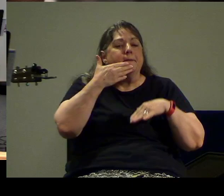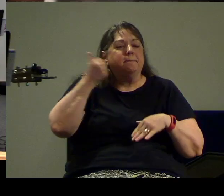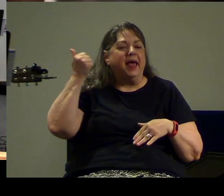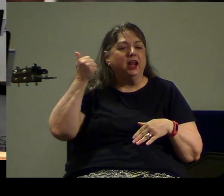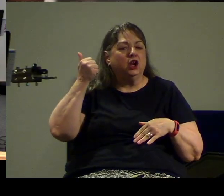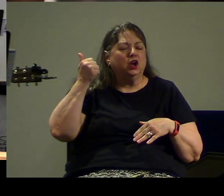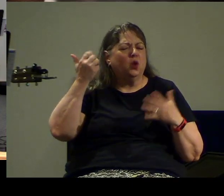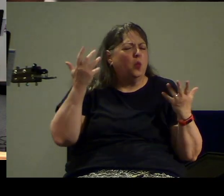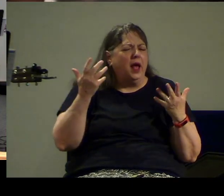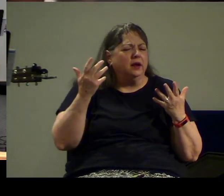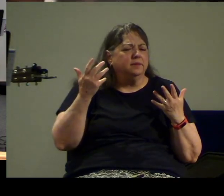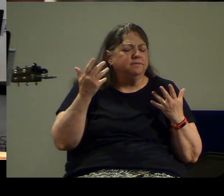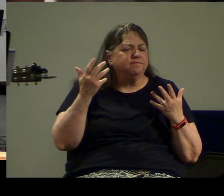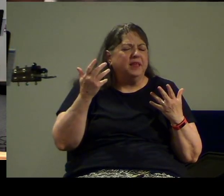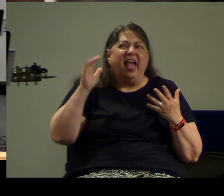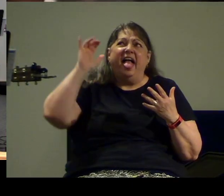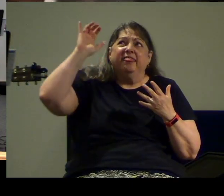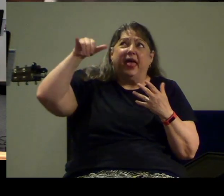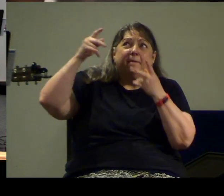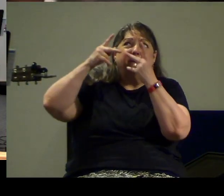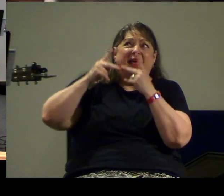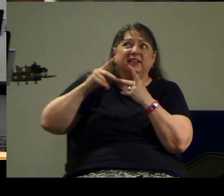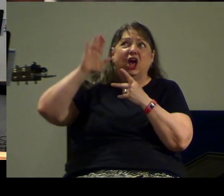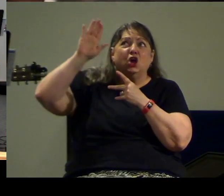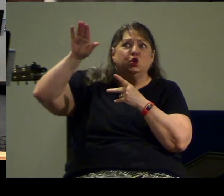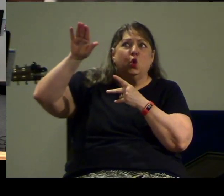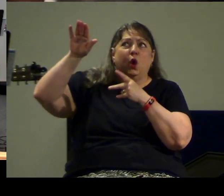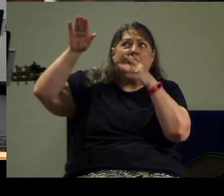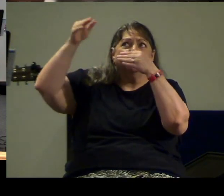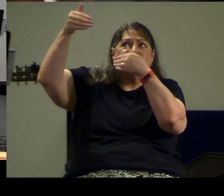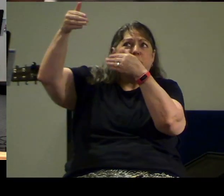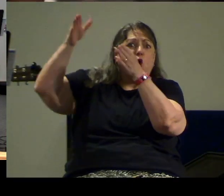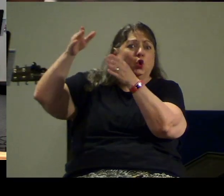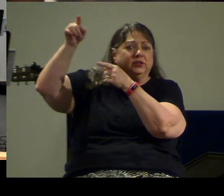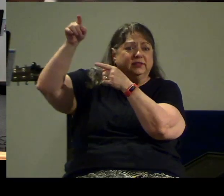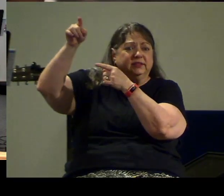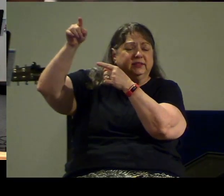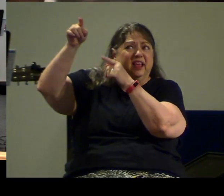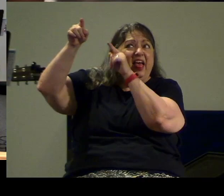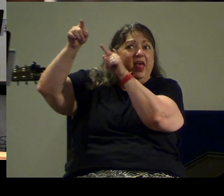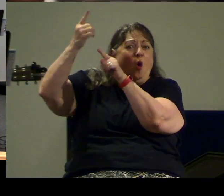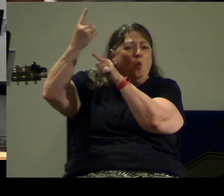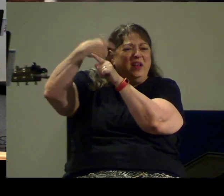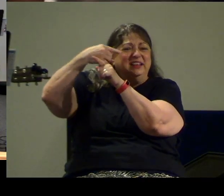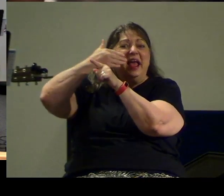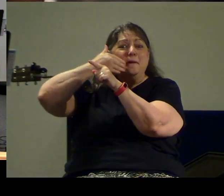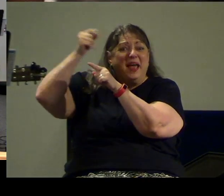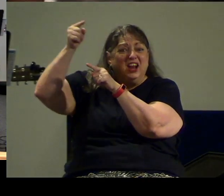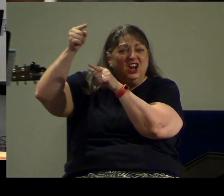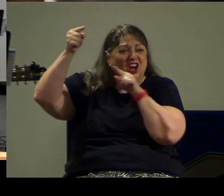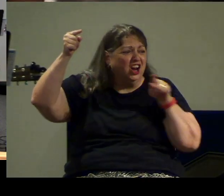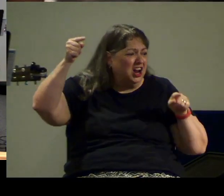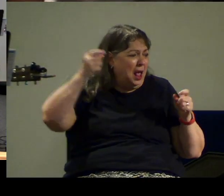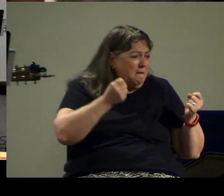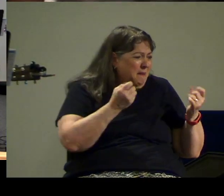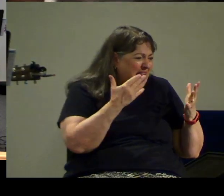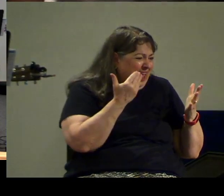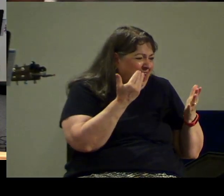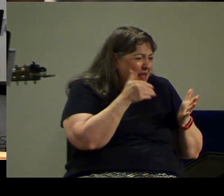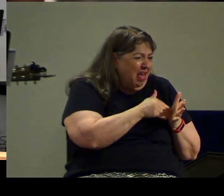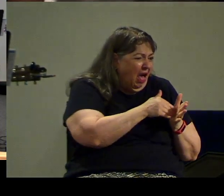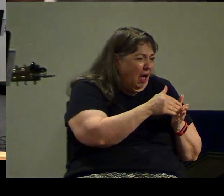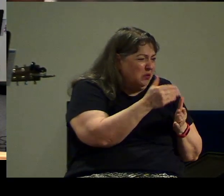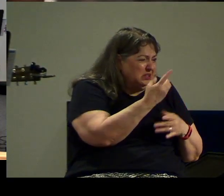day in your house, better is one day in your courts than thousands elsewhere. And I know that if you're like